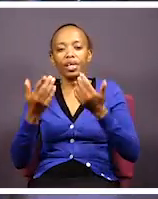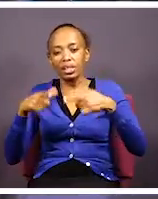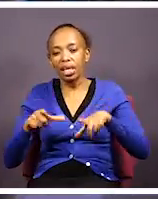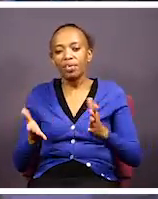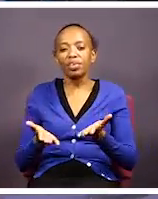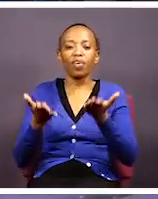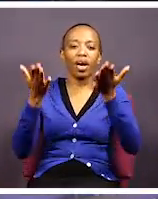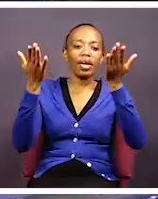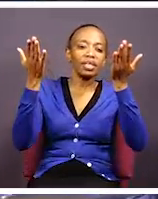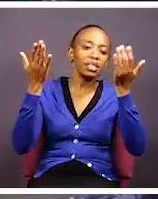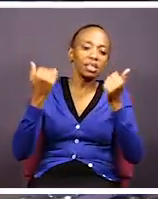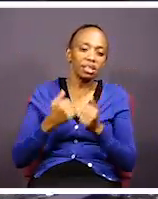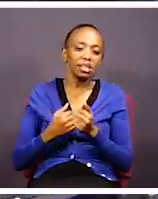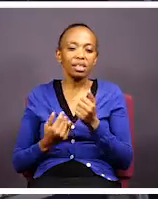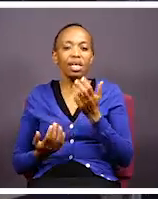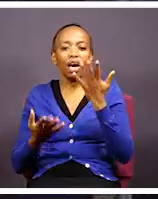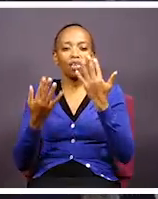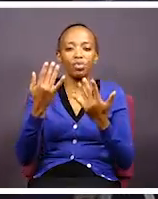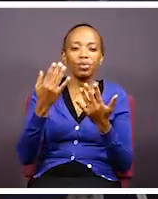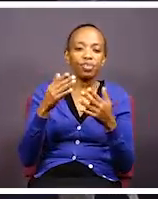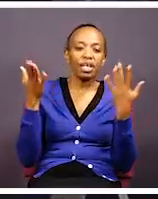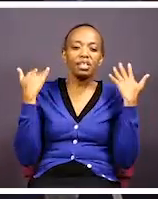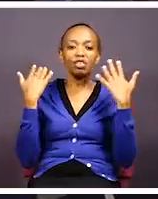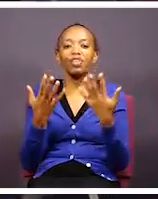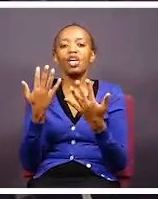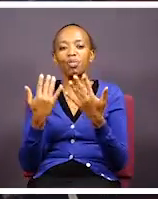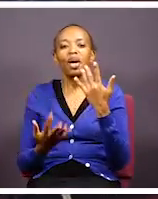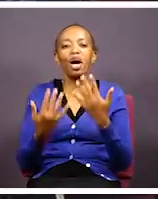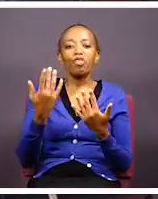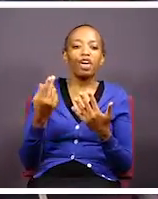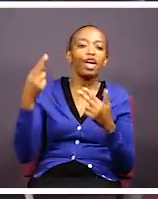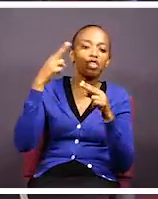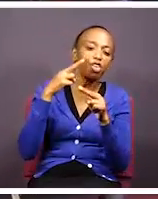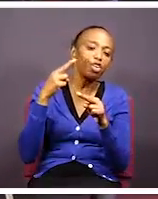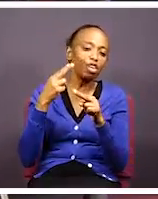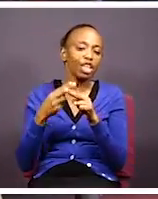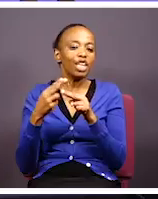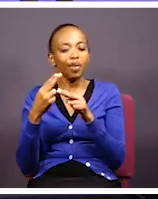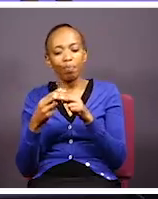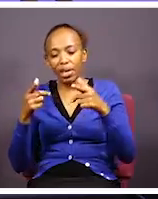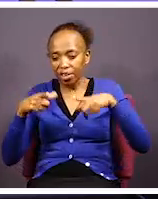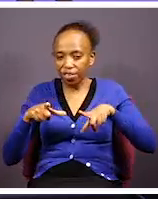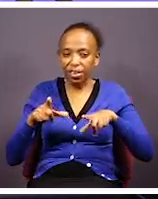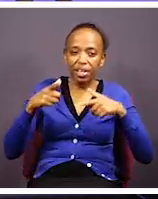it rise let it rise an everlasting faith a fire